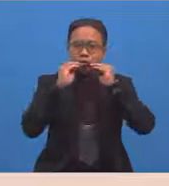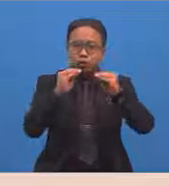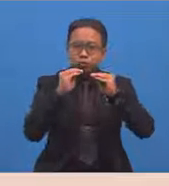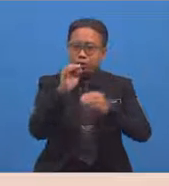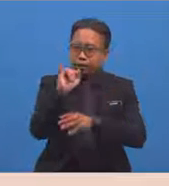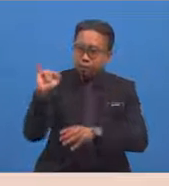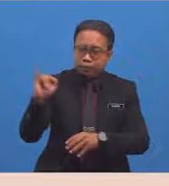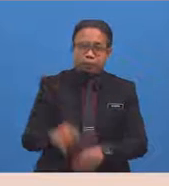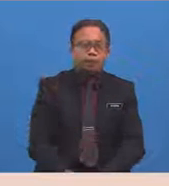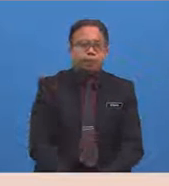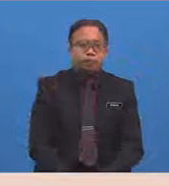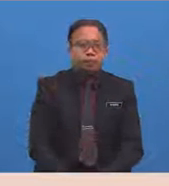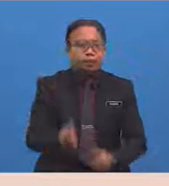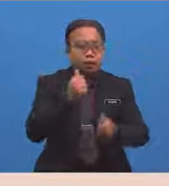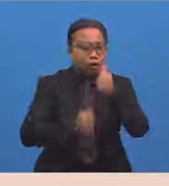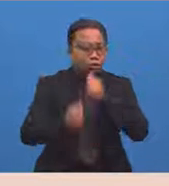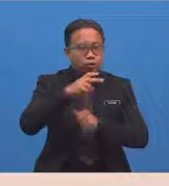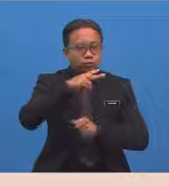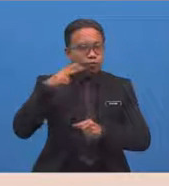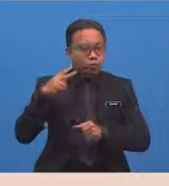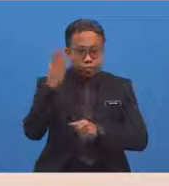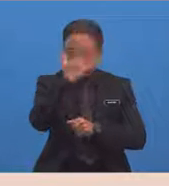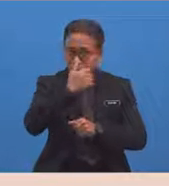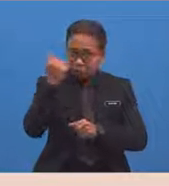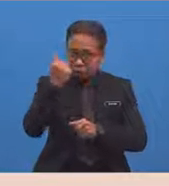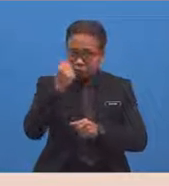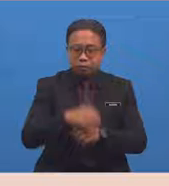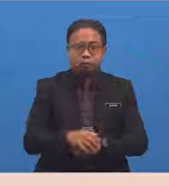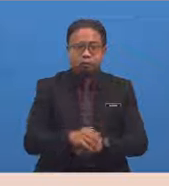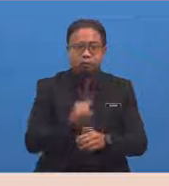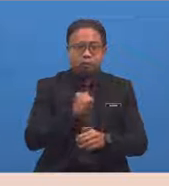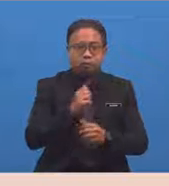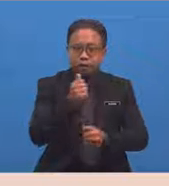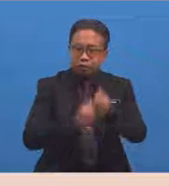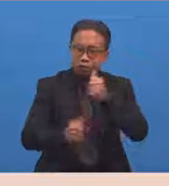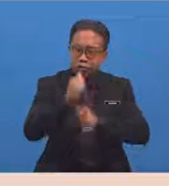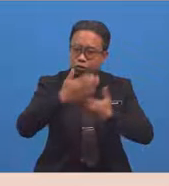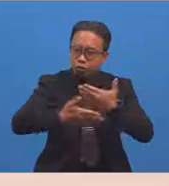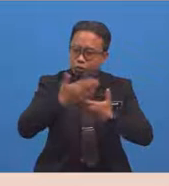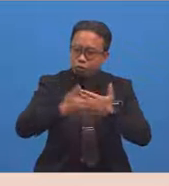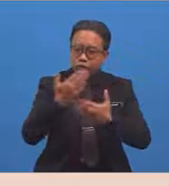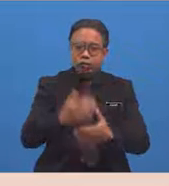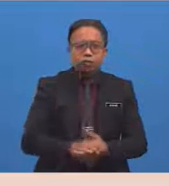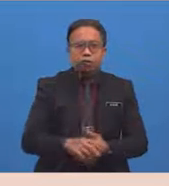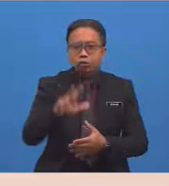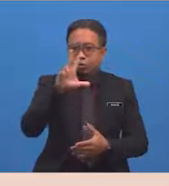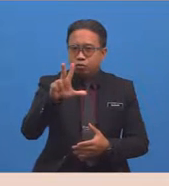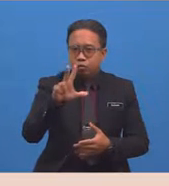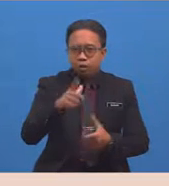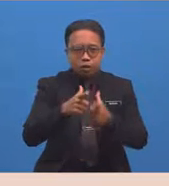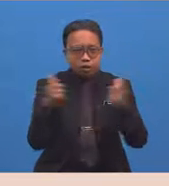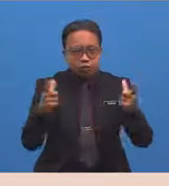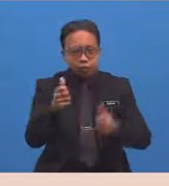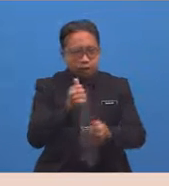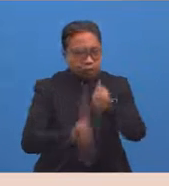So, the action verbs are actually pretty clear. My actions are simple, and it involves 3 different